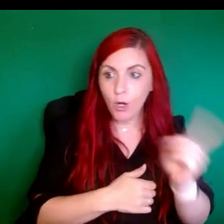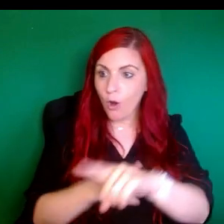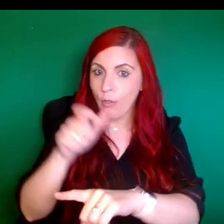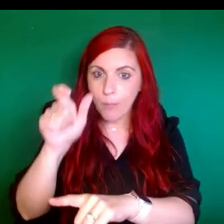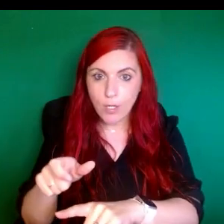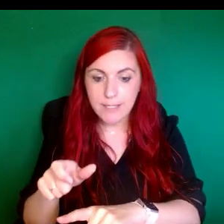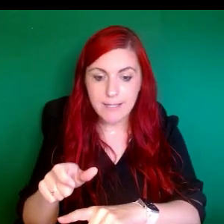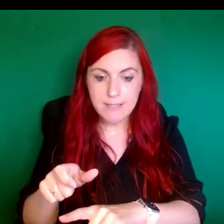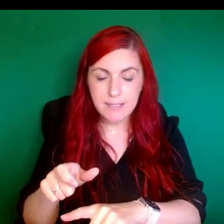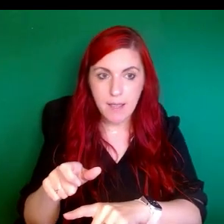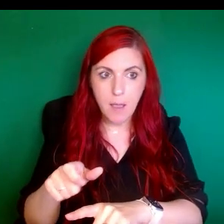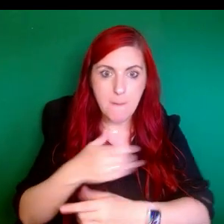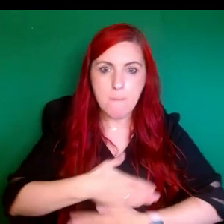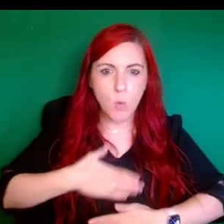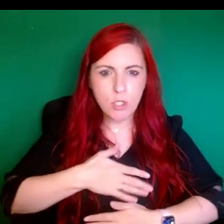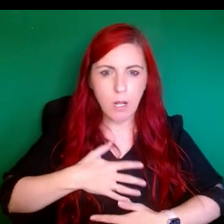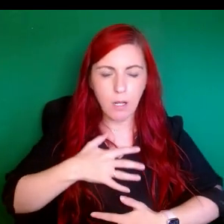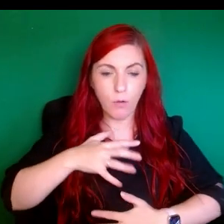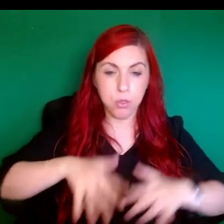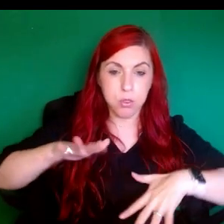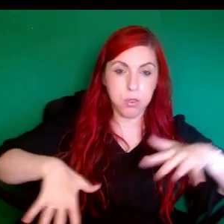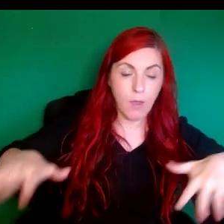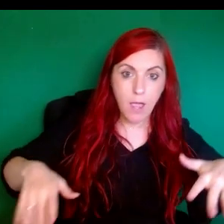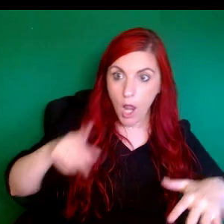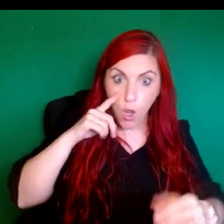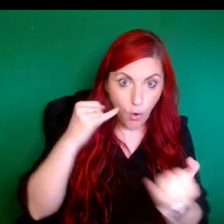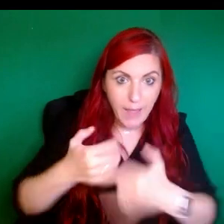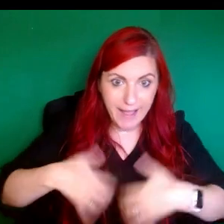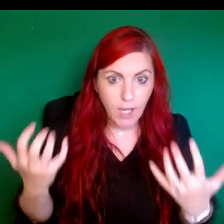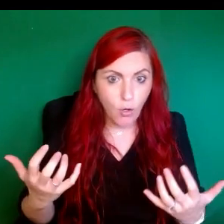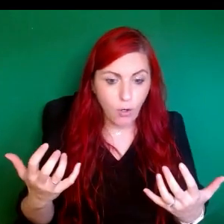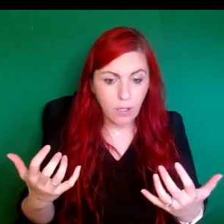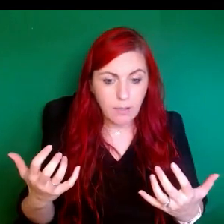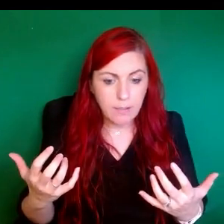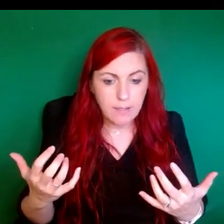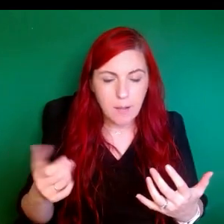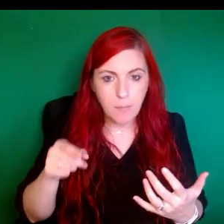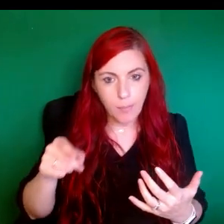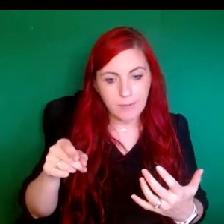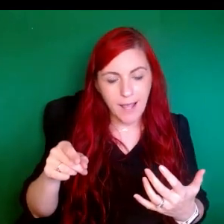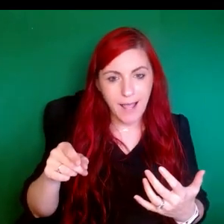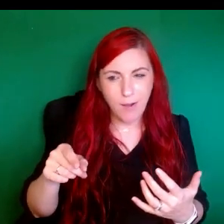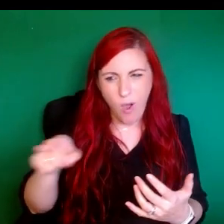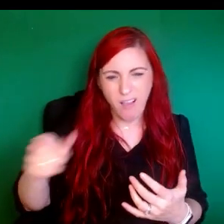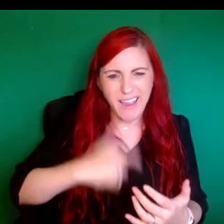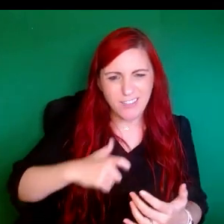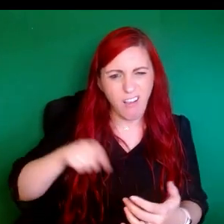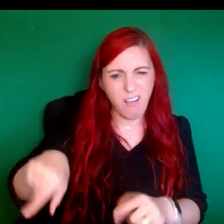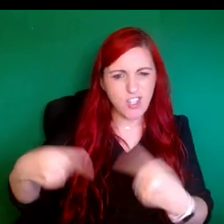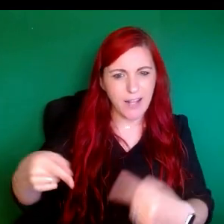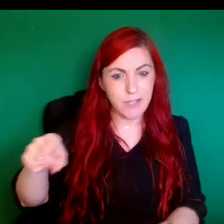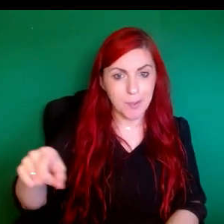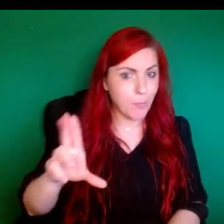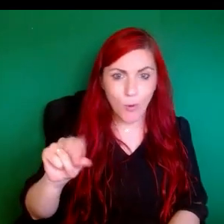Another part of trauma is that it can make people very emotionally dysregulated, and that can look like anger. And people can be described